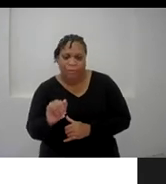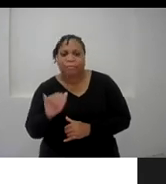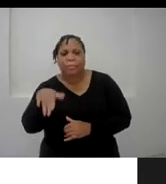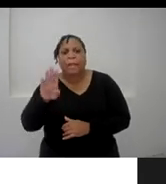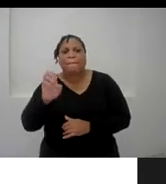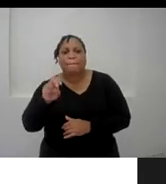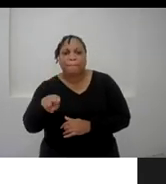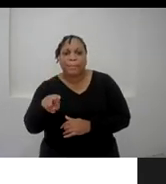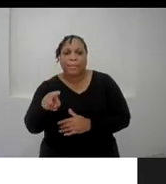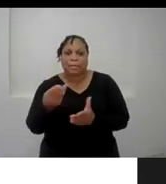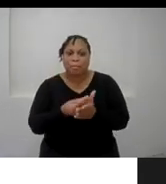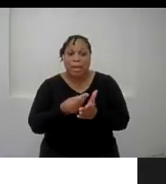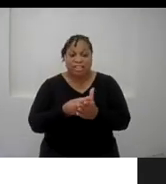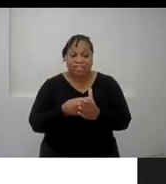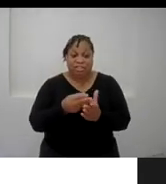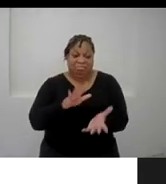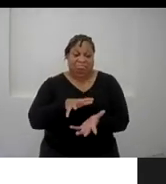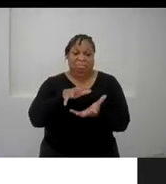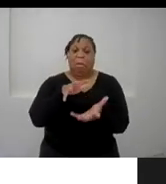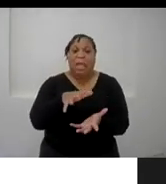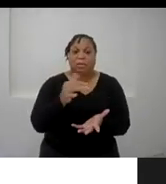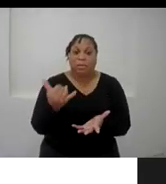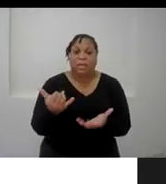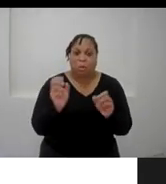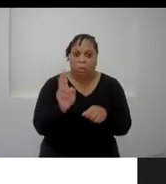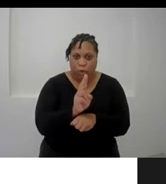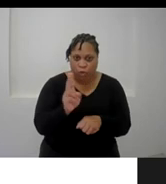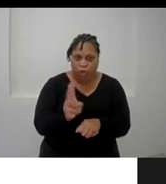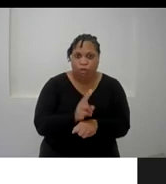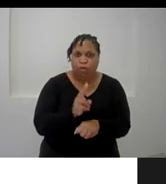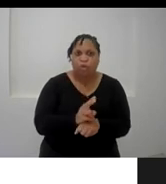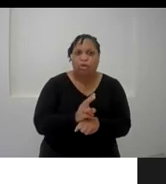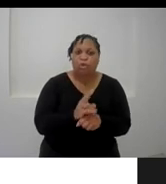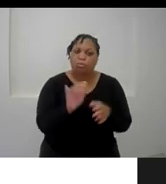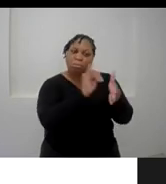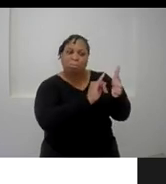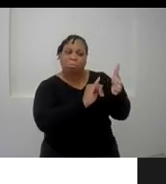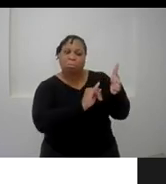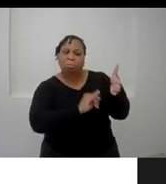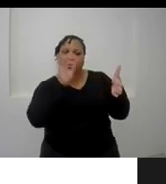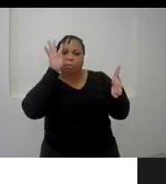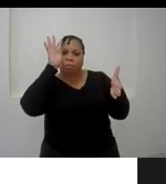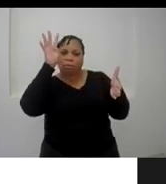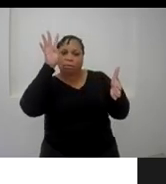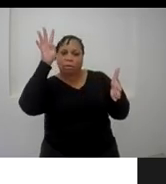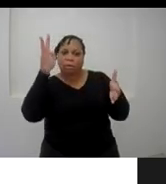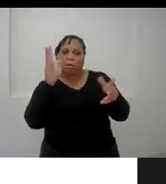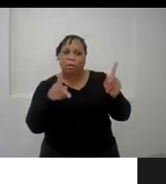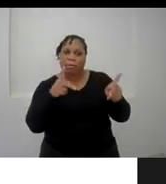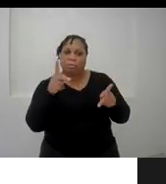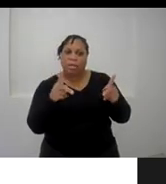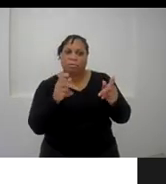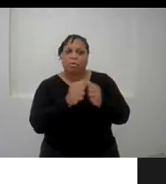purchased this package so that we're able to use imagery that's being created by people with intellectual